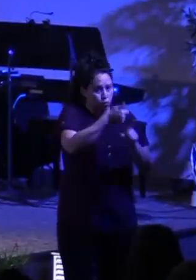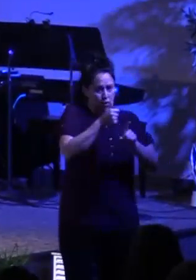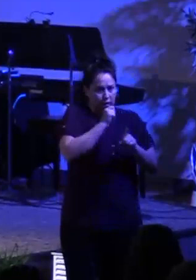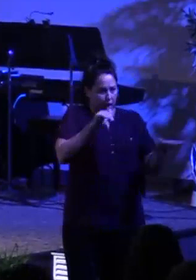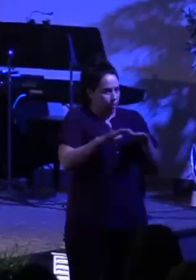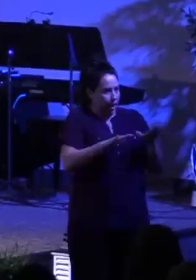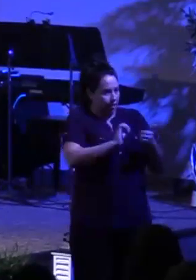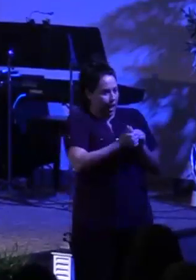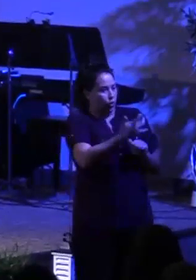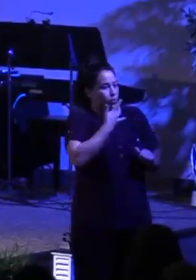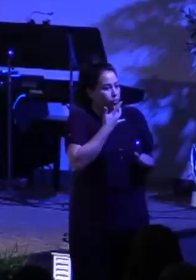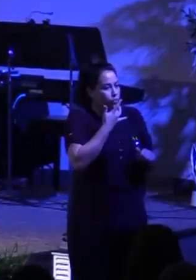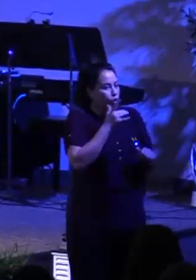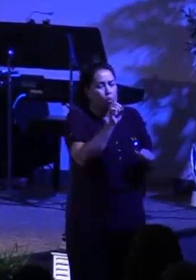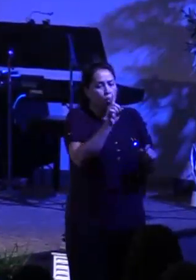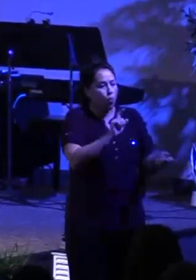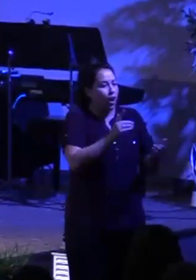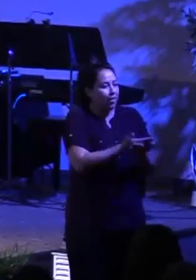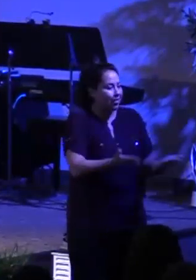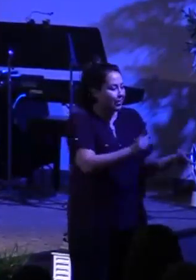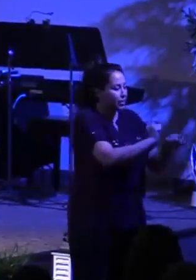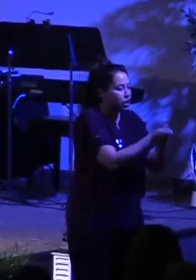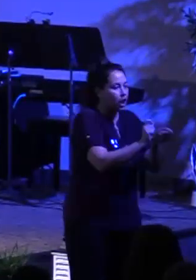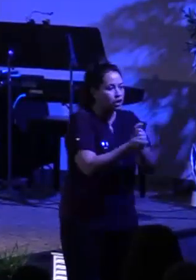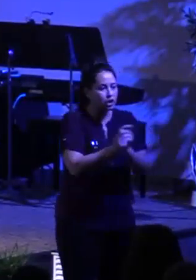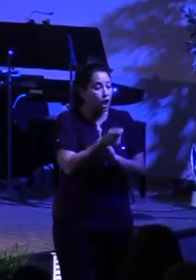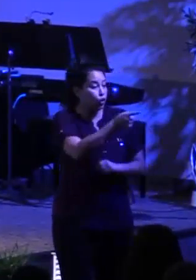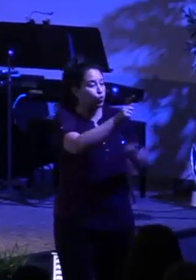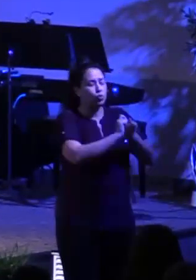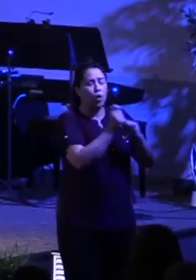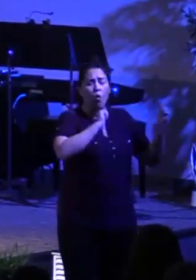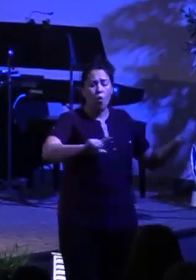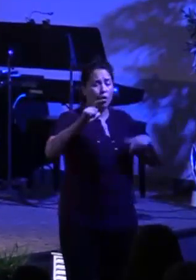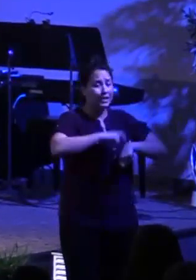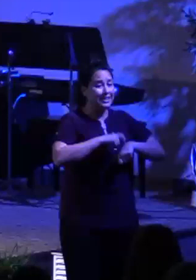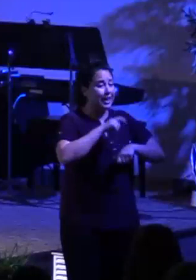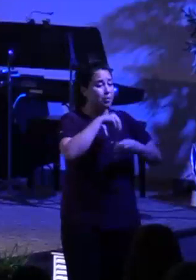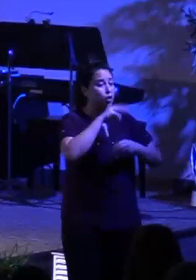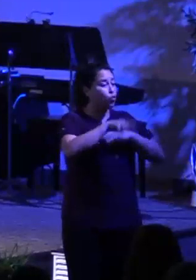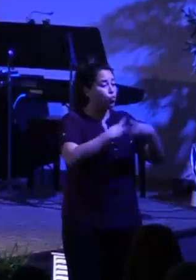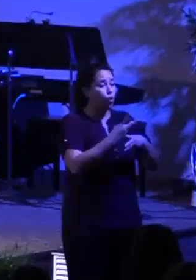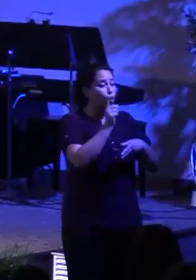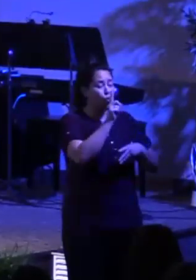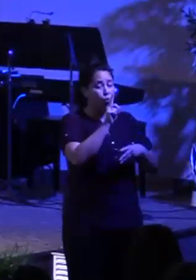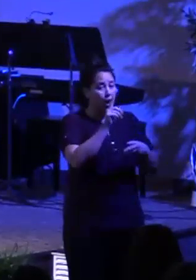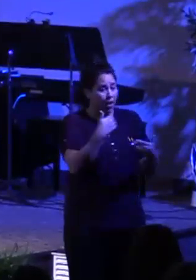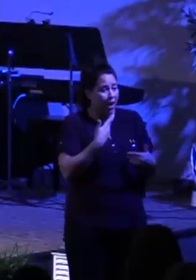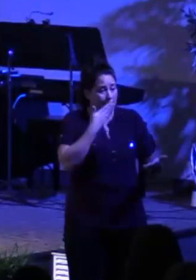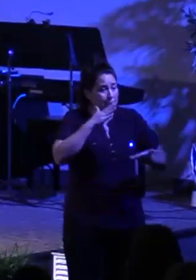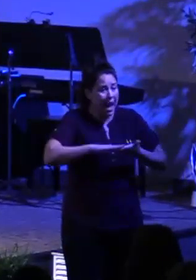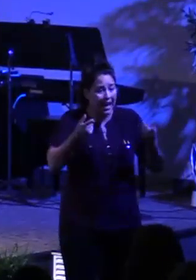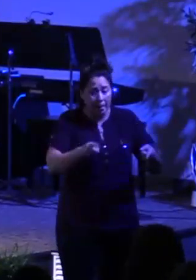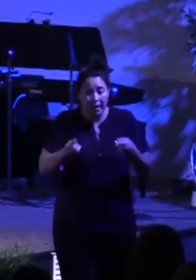how you want it to, where things change and you change all the time. In a fallen world where we wrong each other, you wrong other people and people